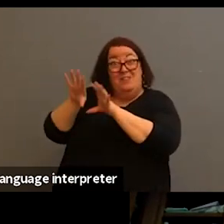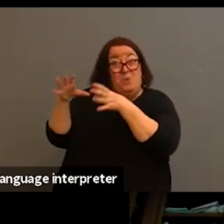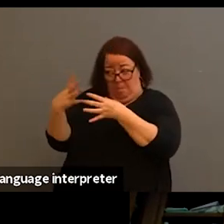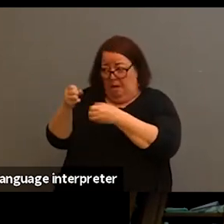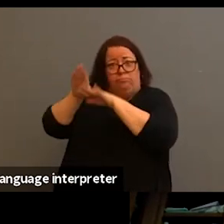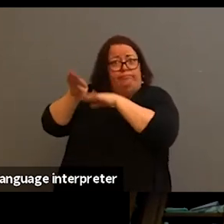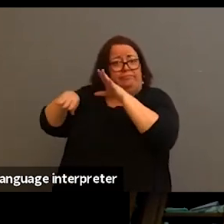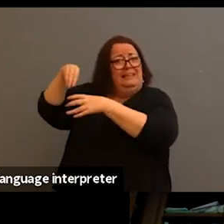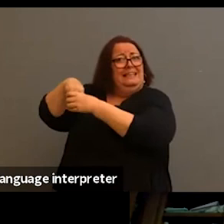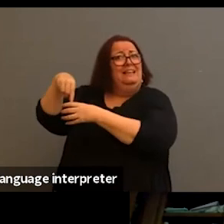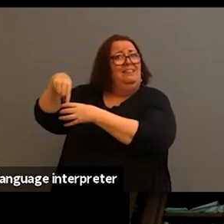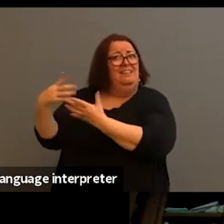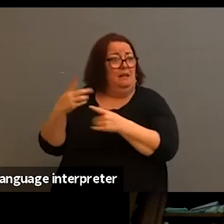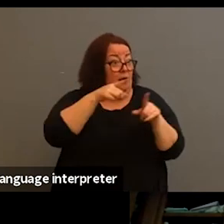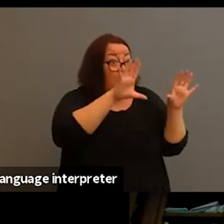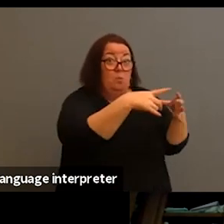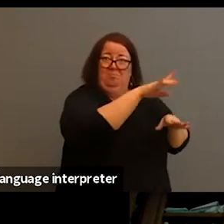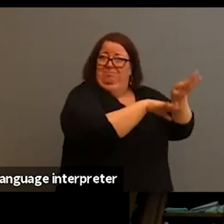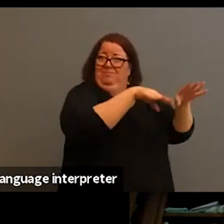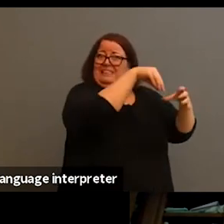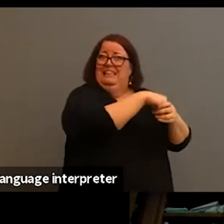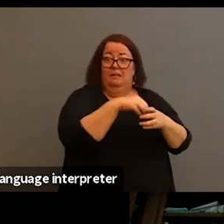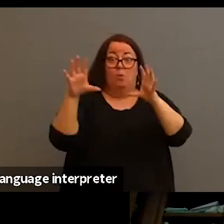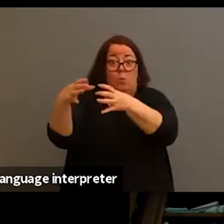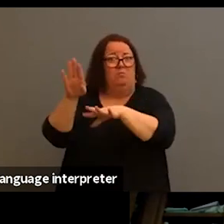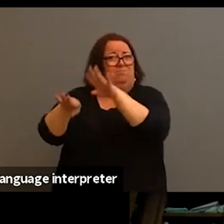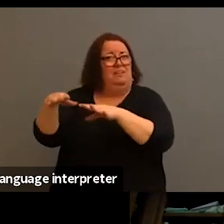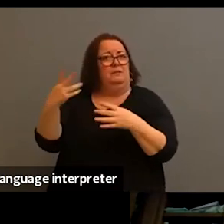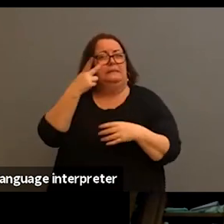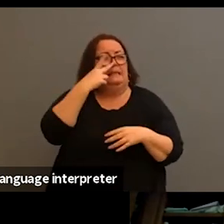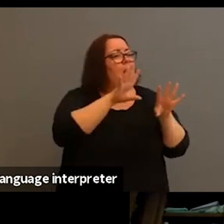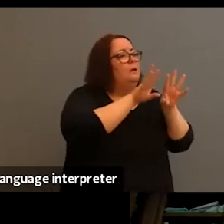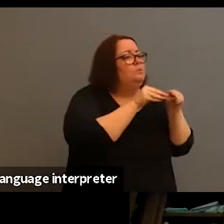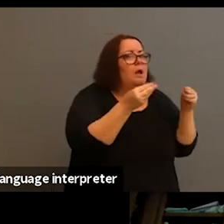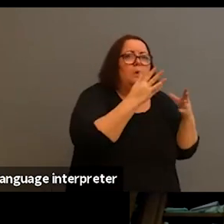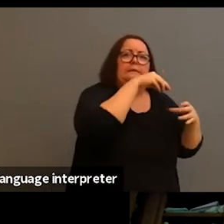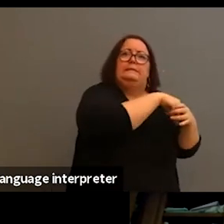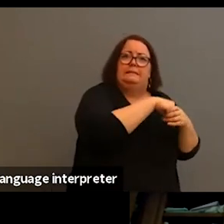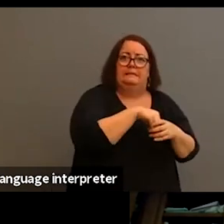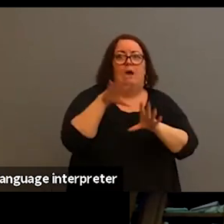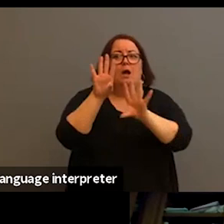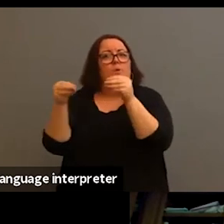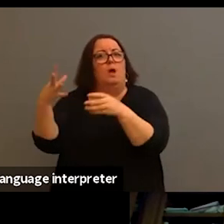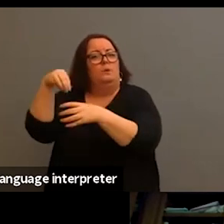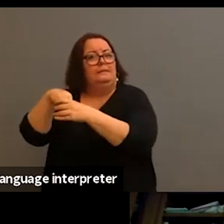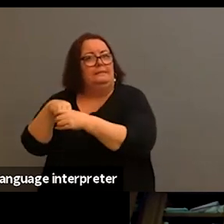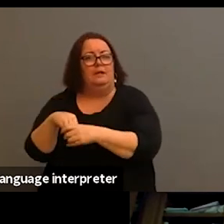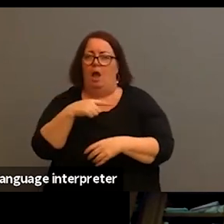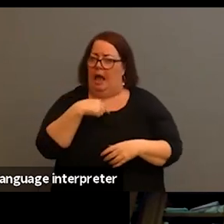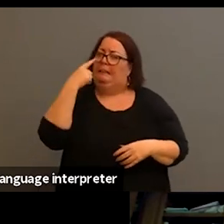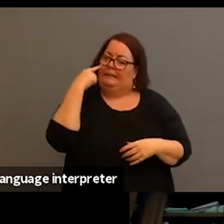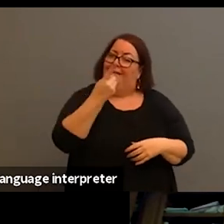say. And I think learning from today is really clear. And I also think that it's been